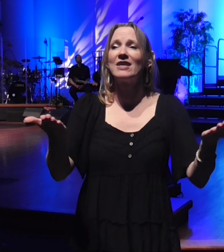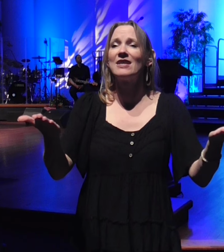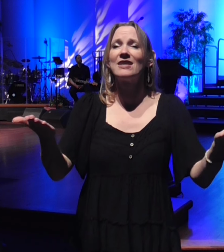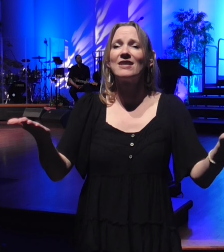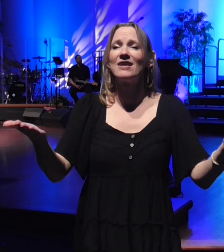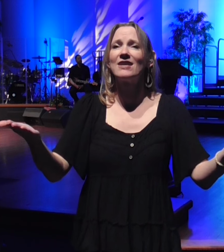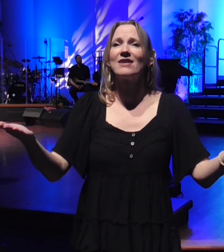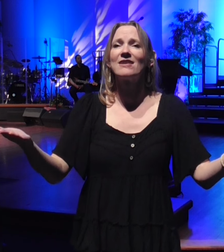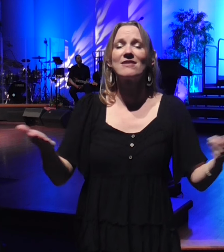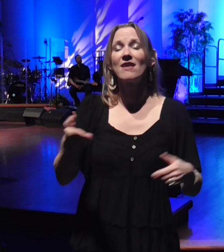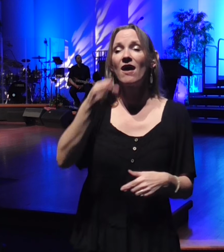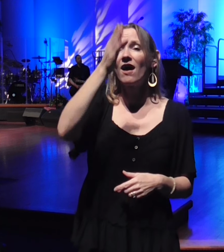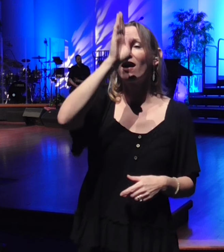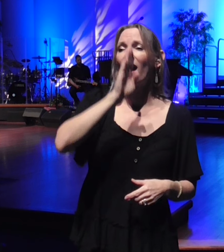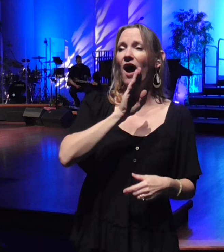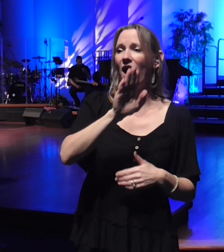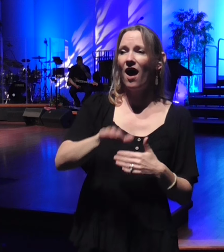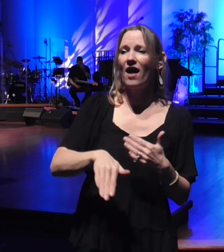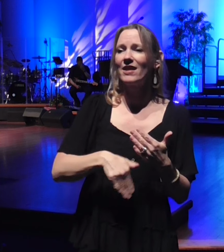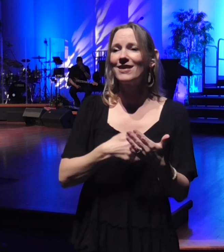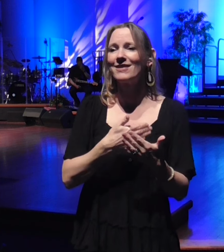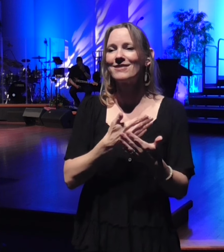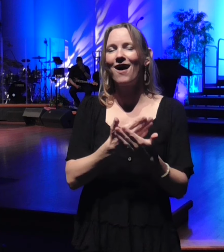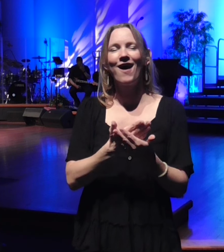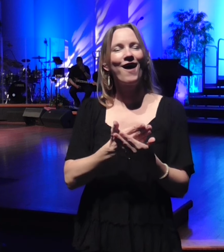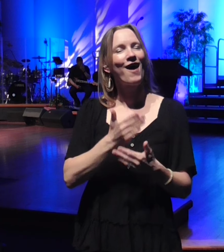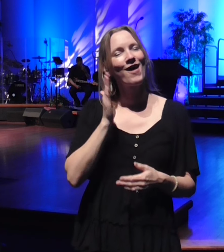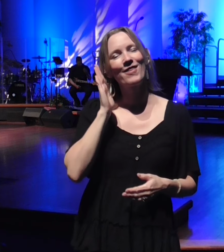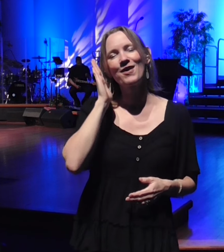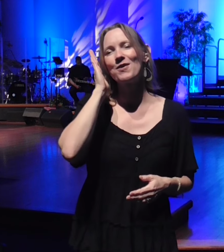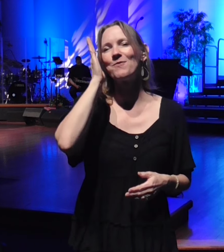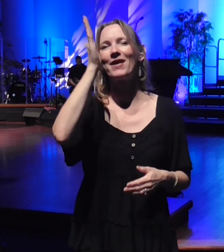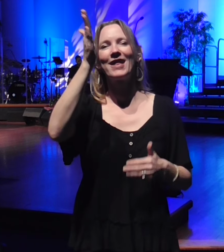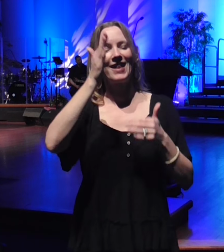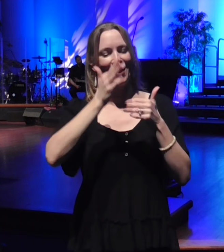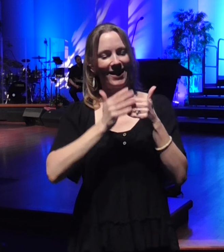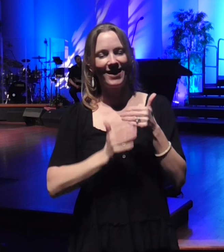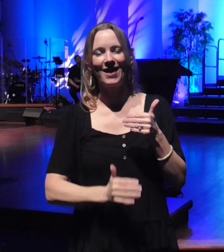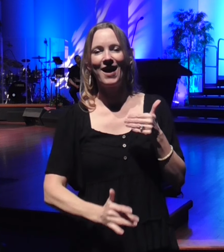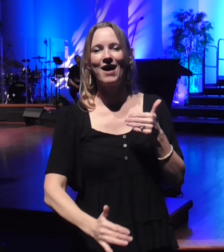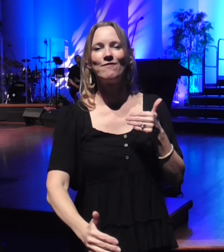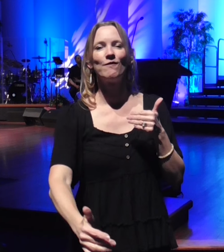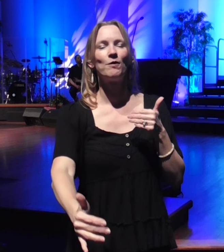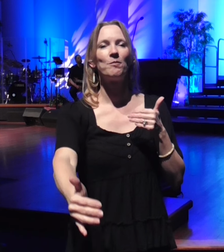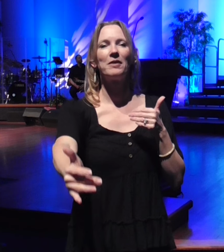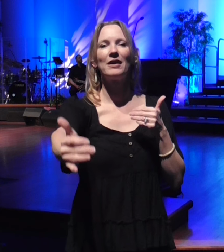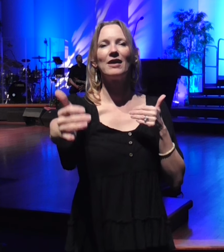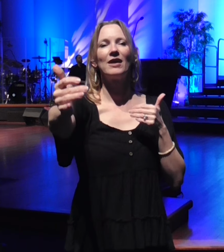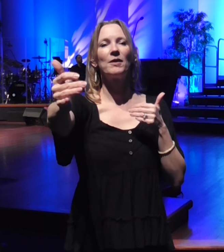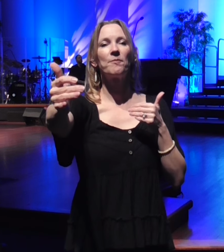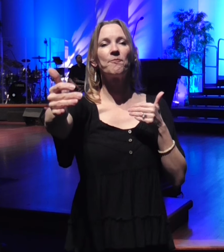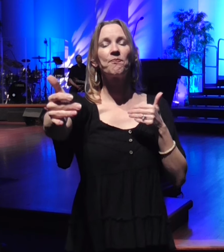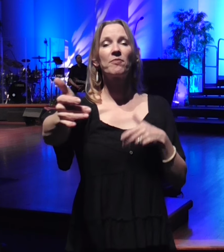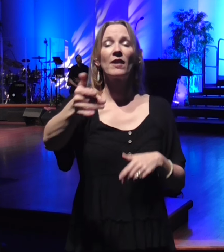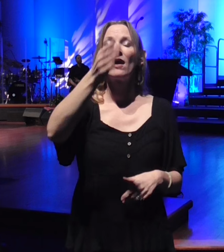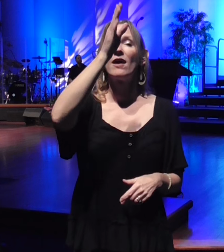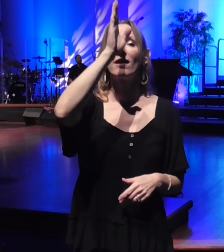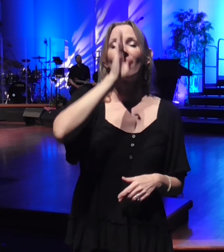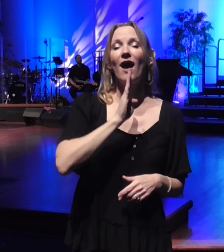there is. God is all there will ever